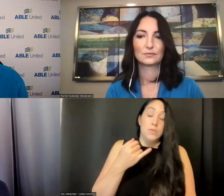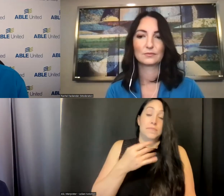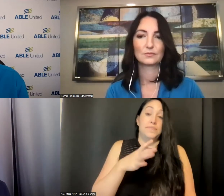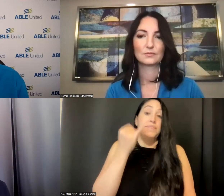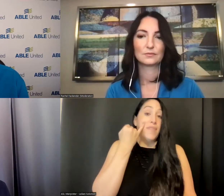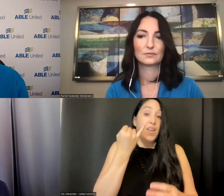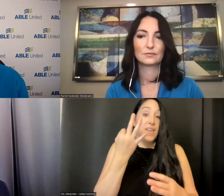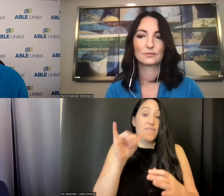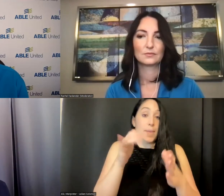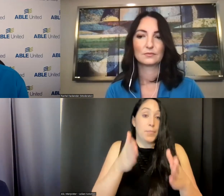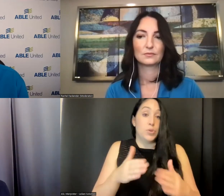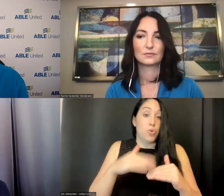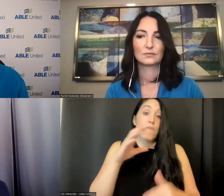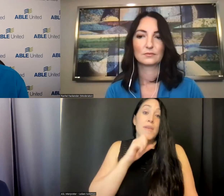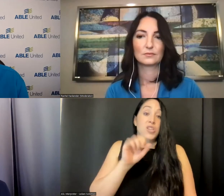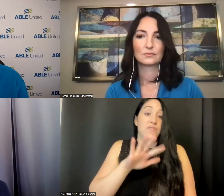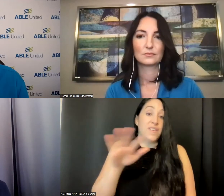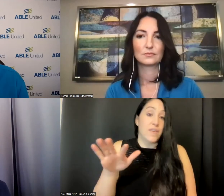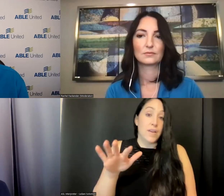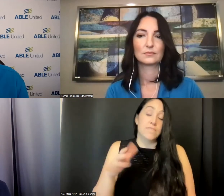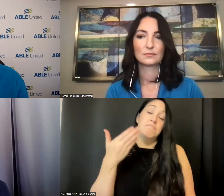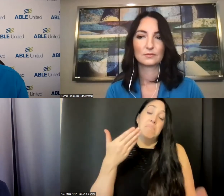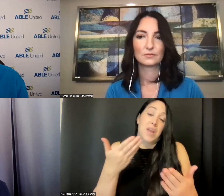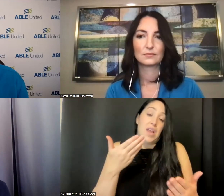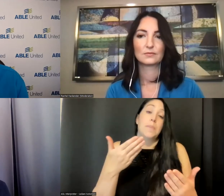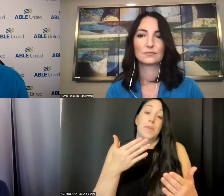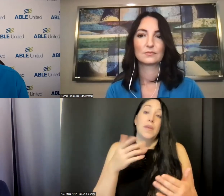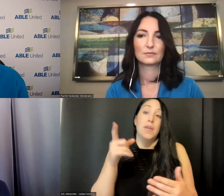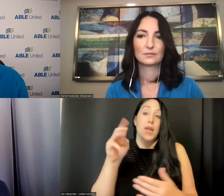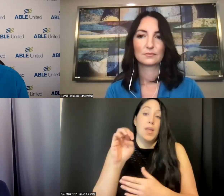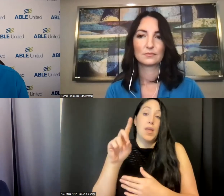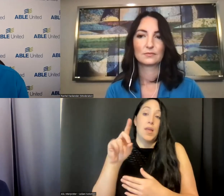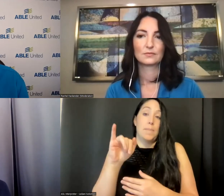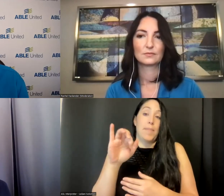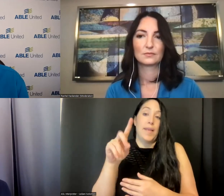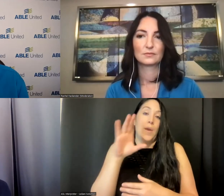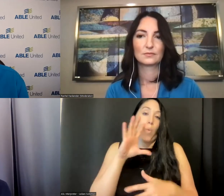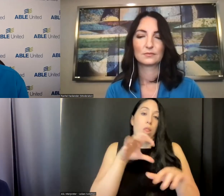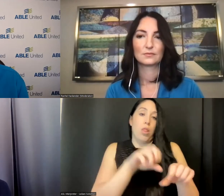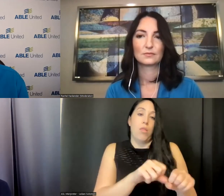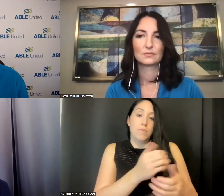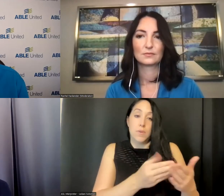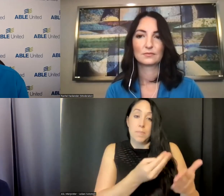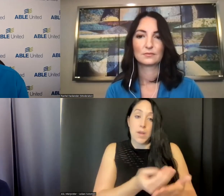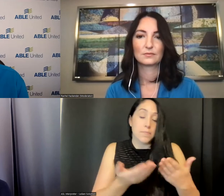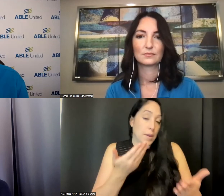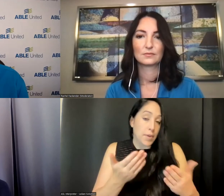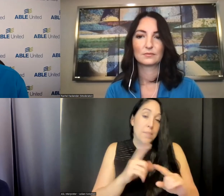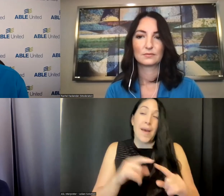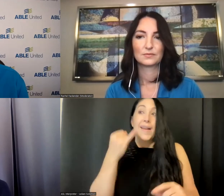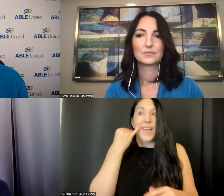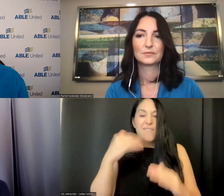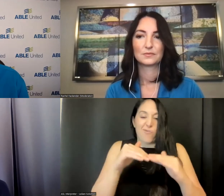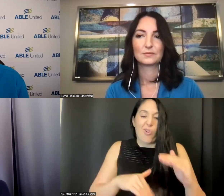their estate may receive a Medicaid claim on it if they're on Medicaid. So usually, but if they're younger, there's no worries